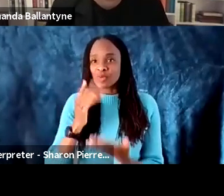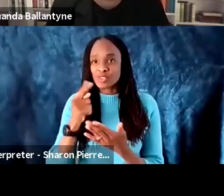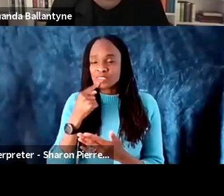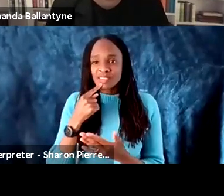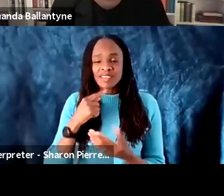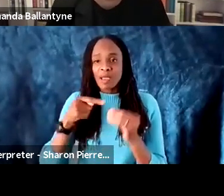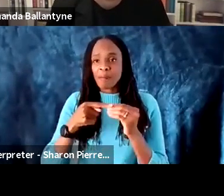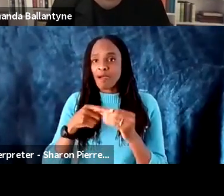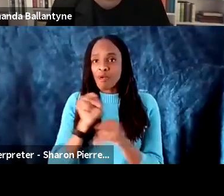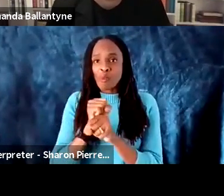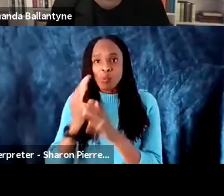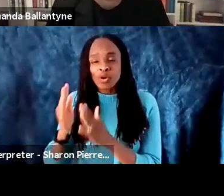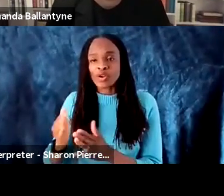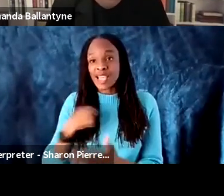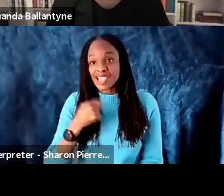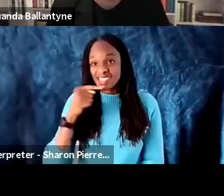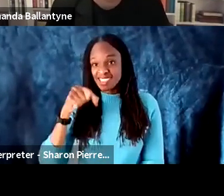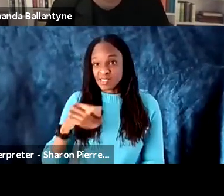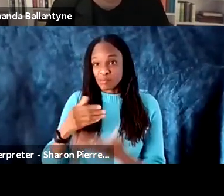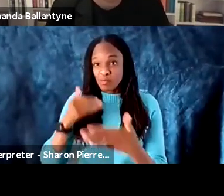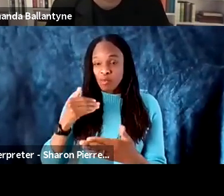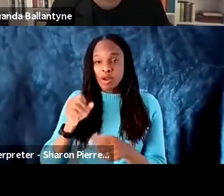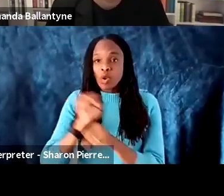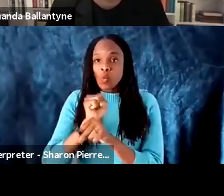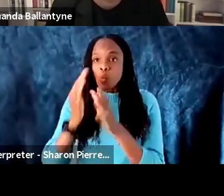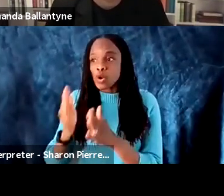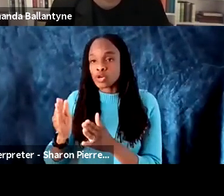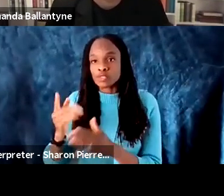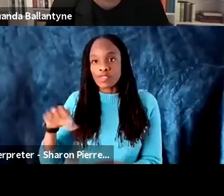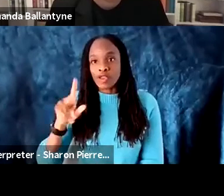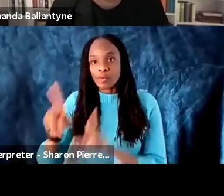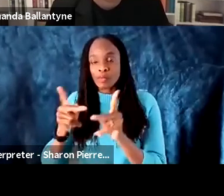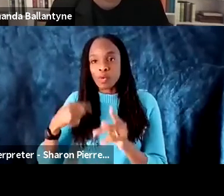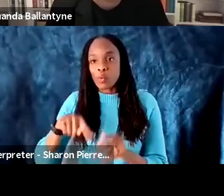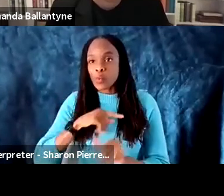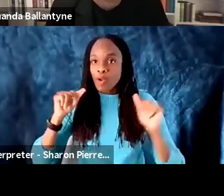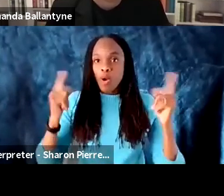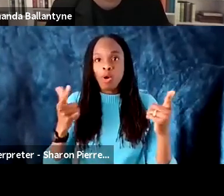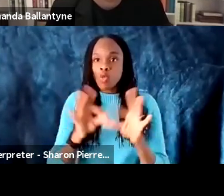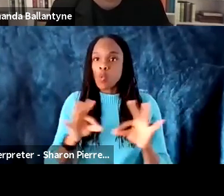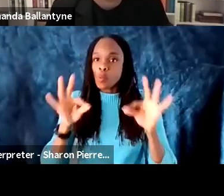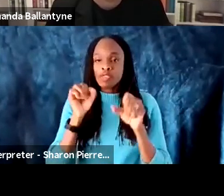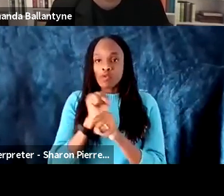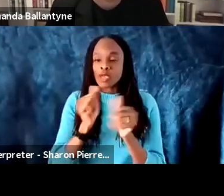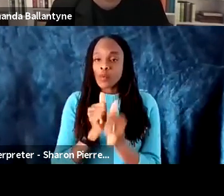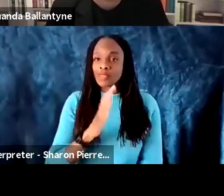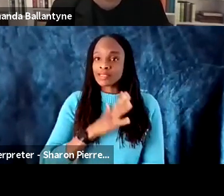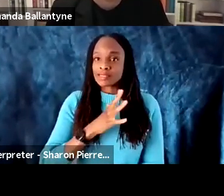workers, remembering, and I said this earlier, workers are people and we are all worthy of working with dignity and